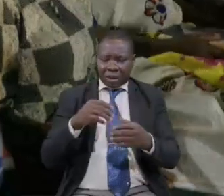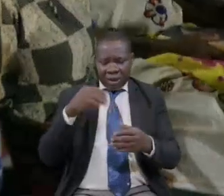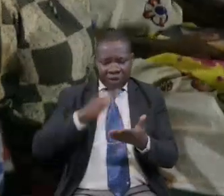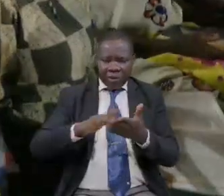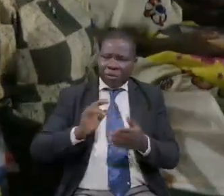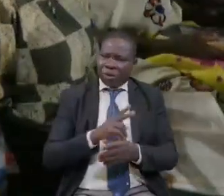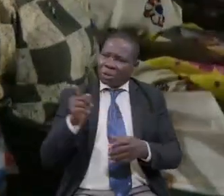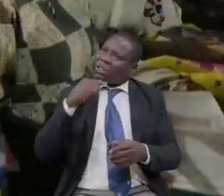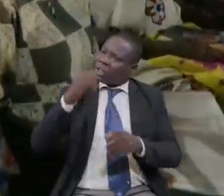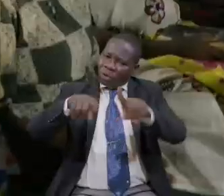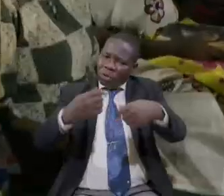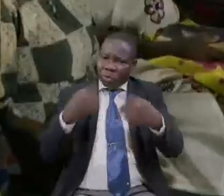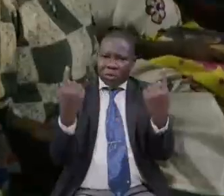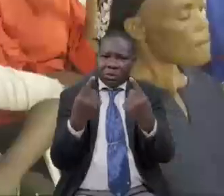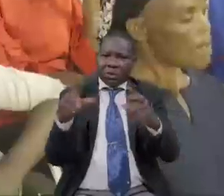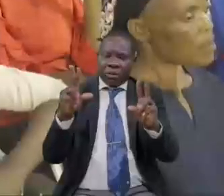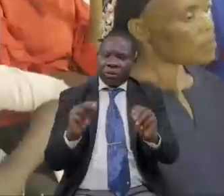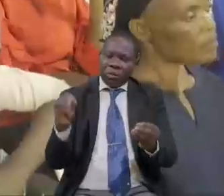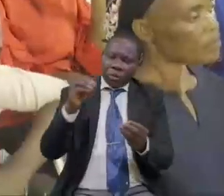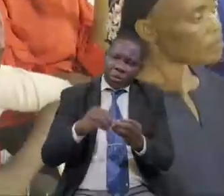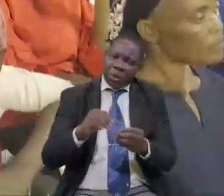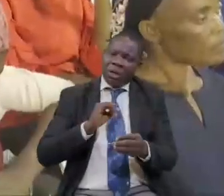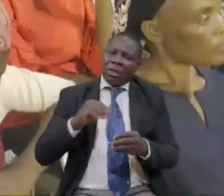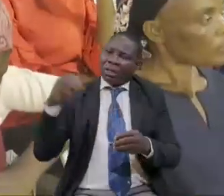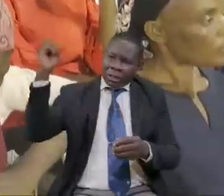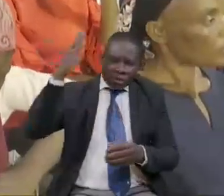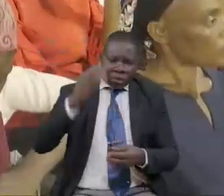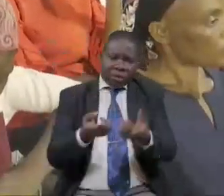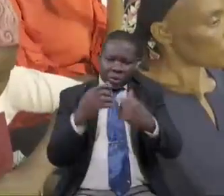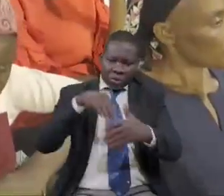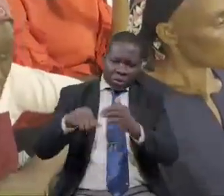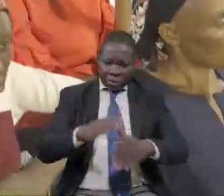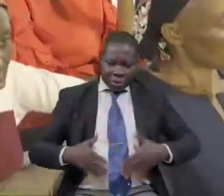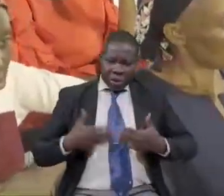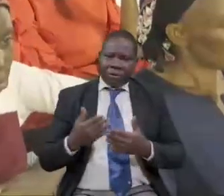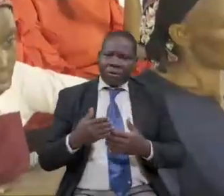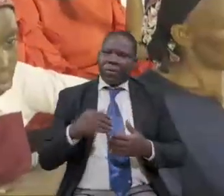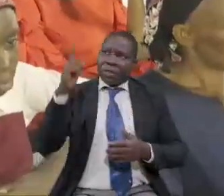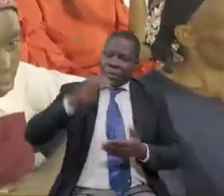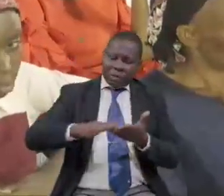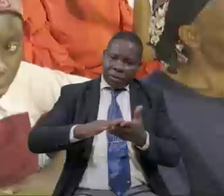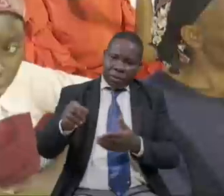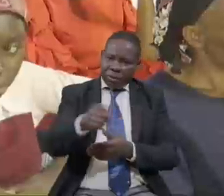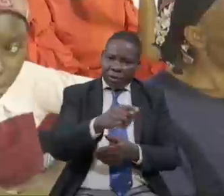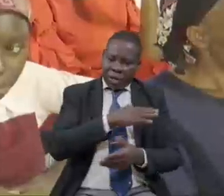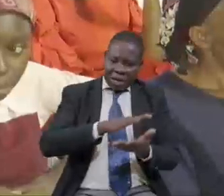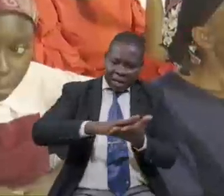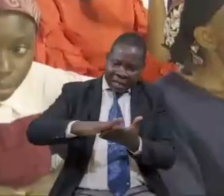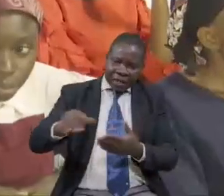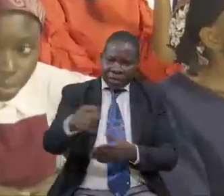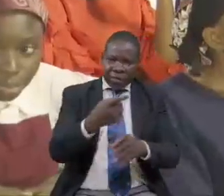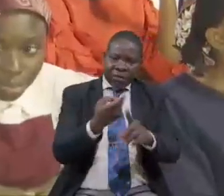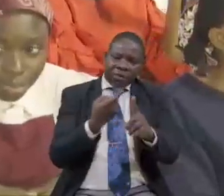I said grace will come to your life. He forgives you and he cleanses you from